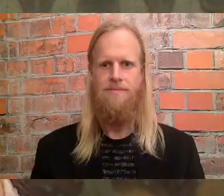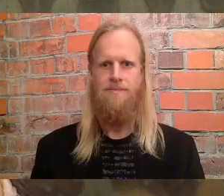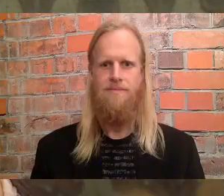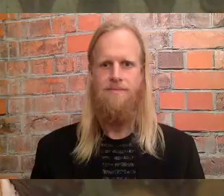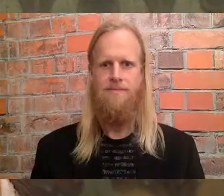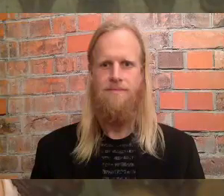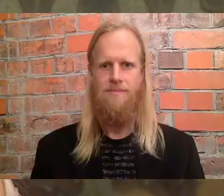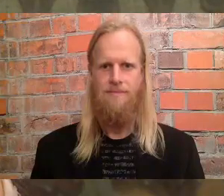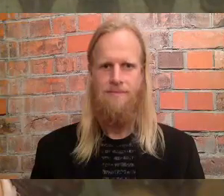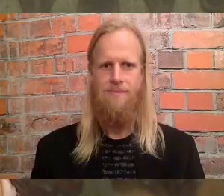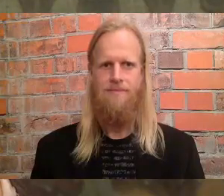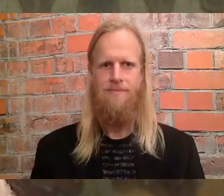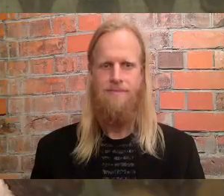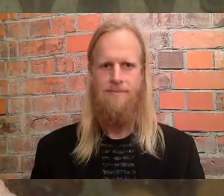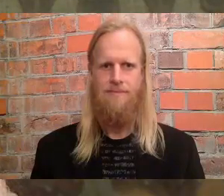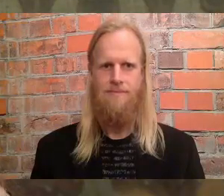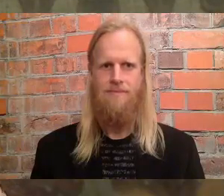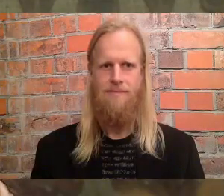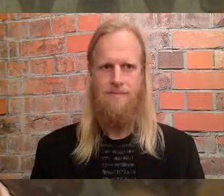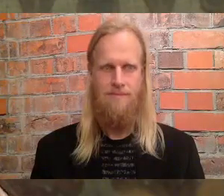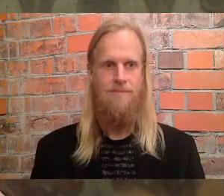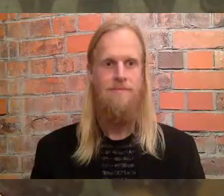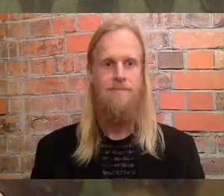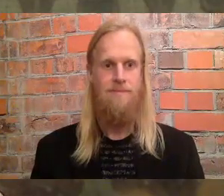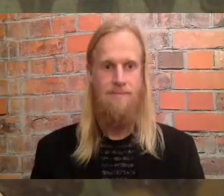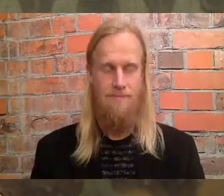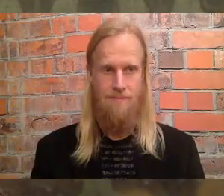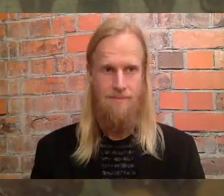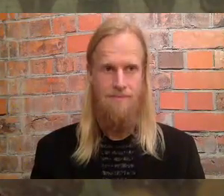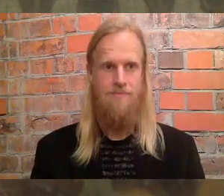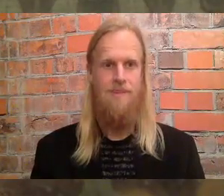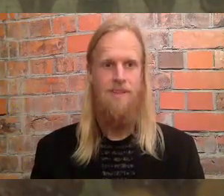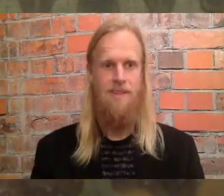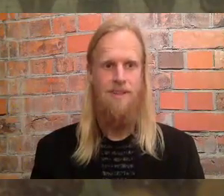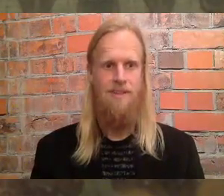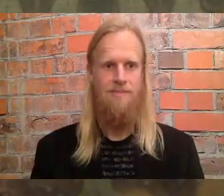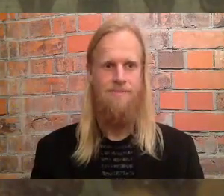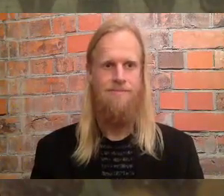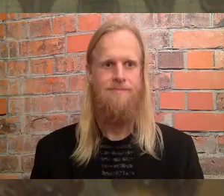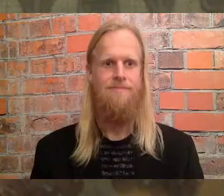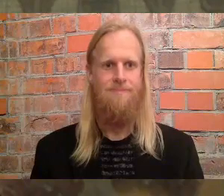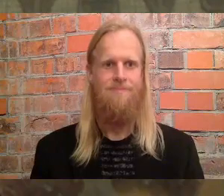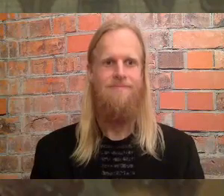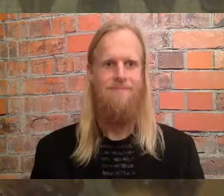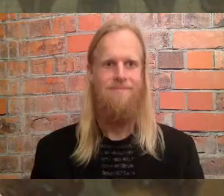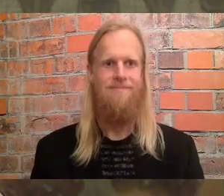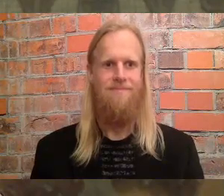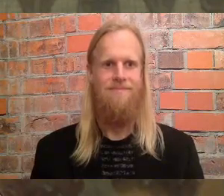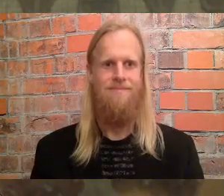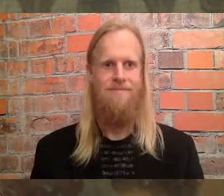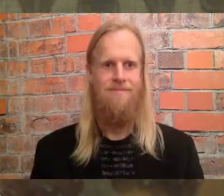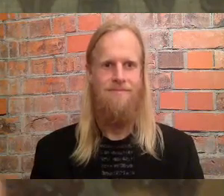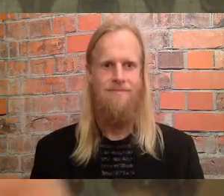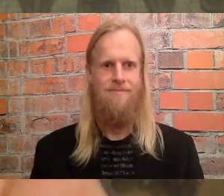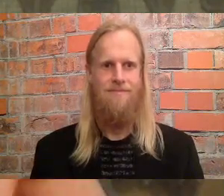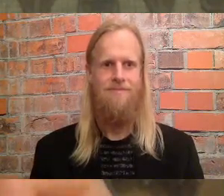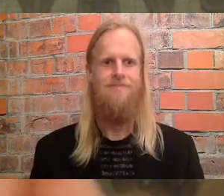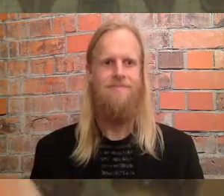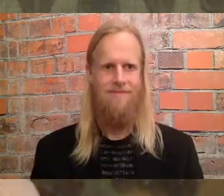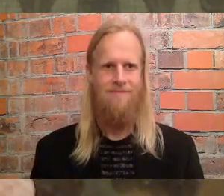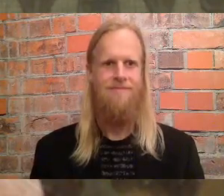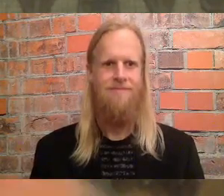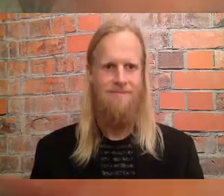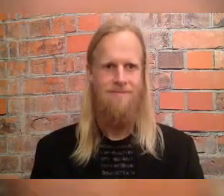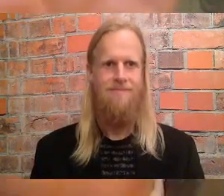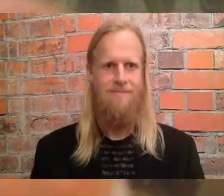Fiona, having a tapping party here in Austin. I know you are. I've been seeing it all over Facebook, and some of